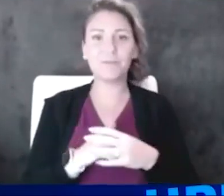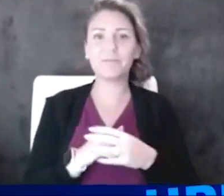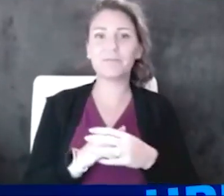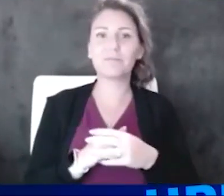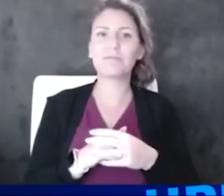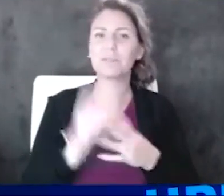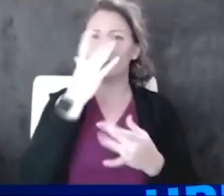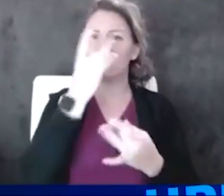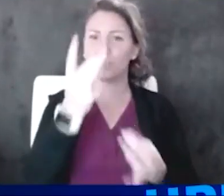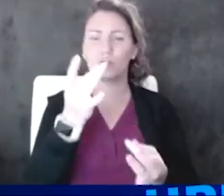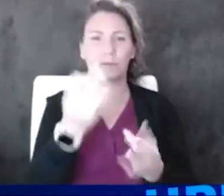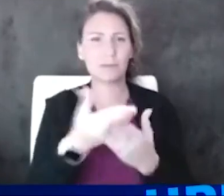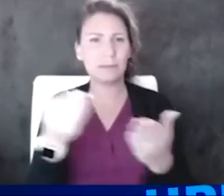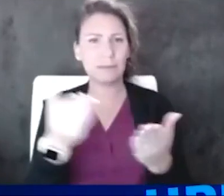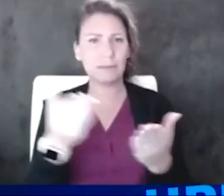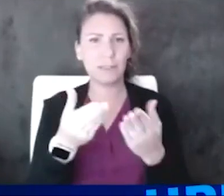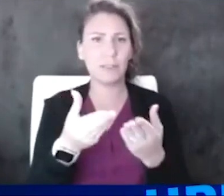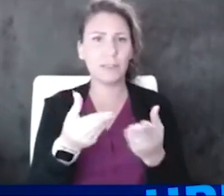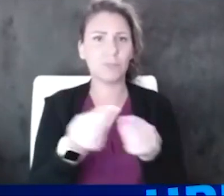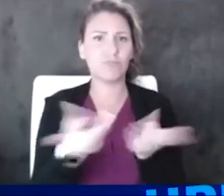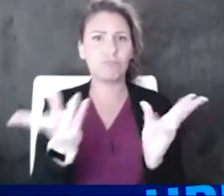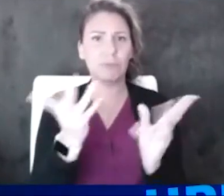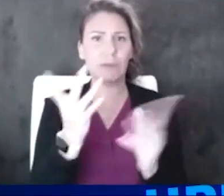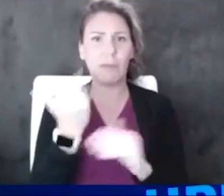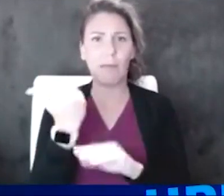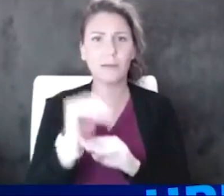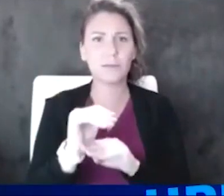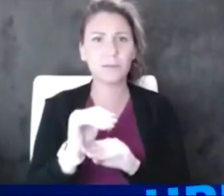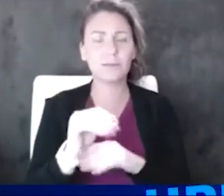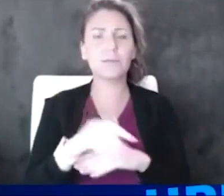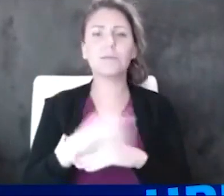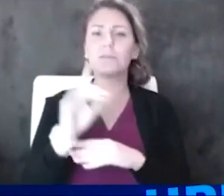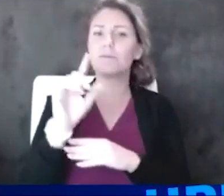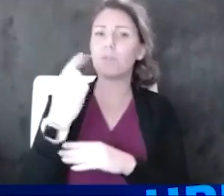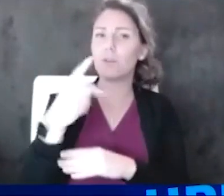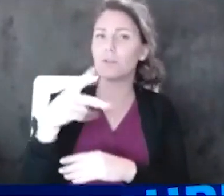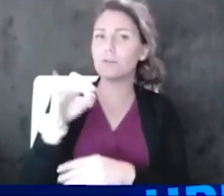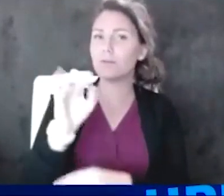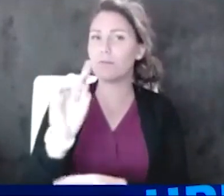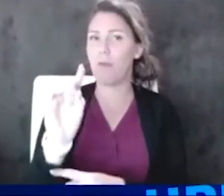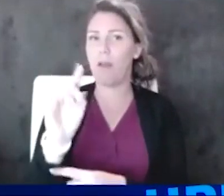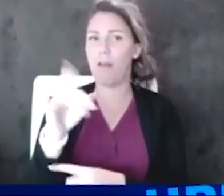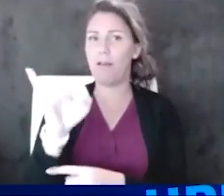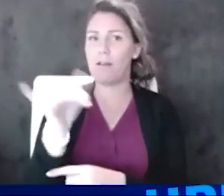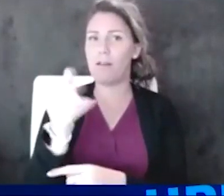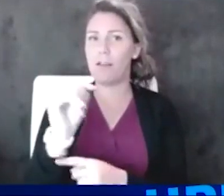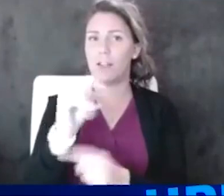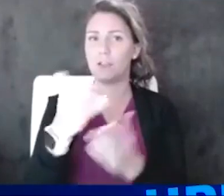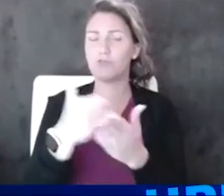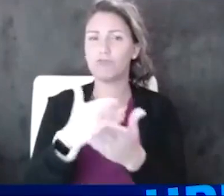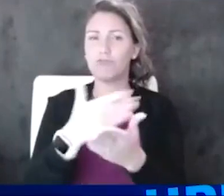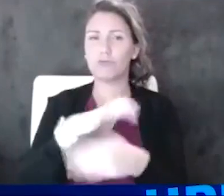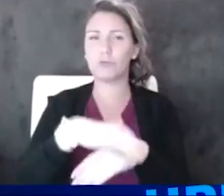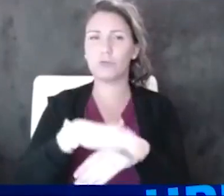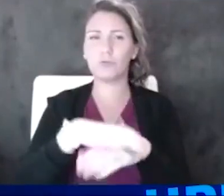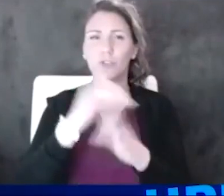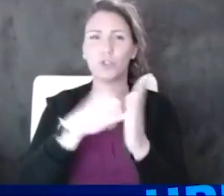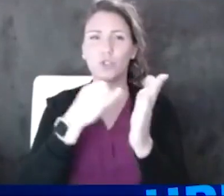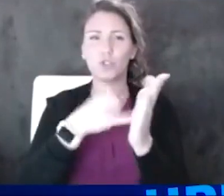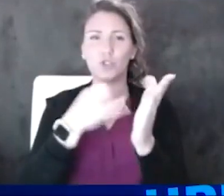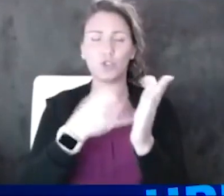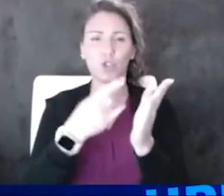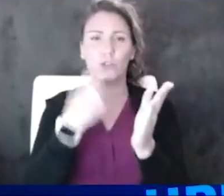out last night. Okay. First of all, podcast, New England Journal of Medicine. It's free and open to the public, I've been saying that for a while,